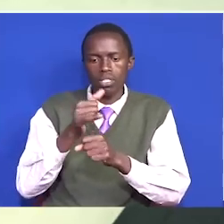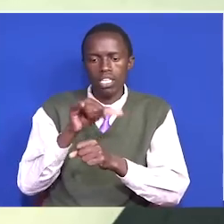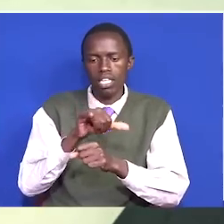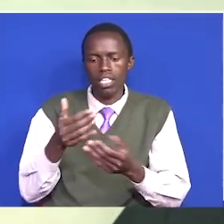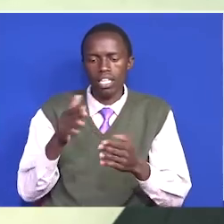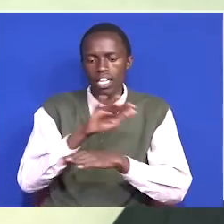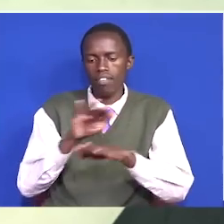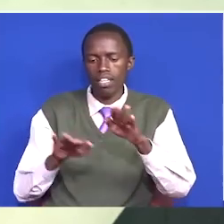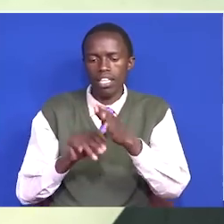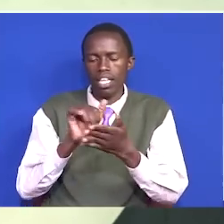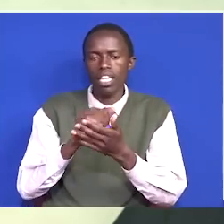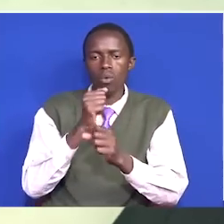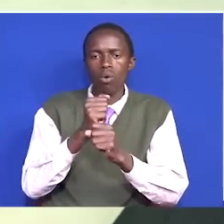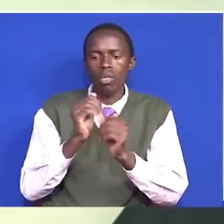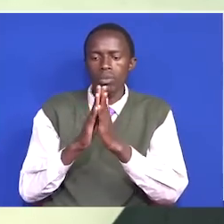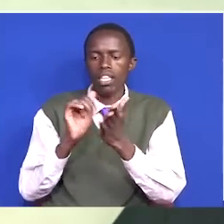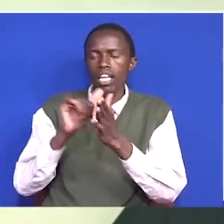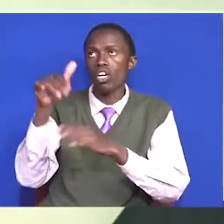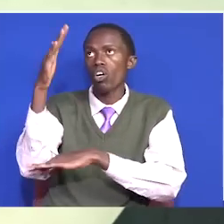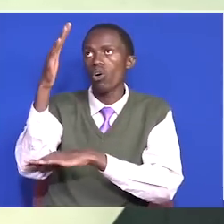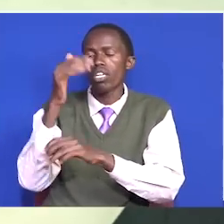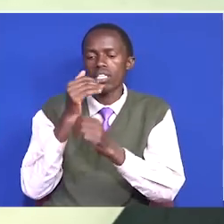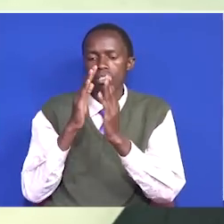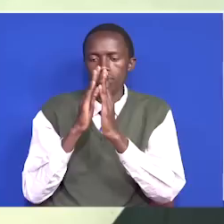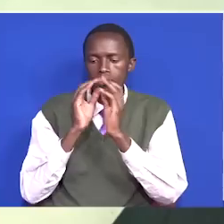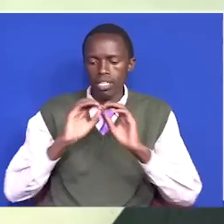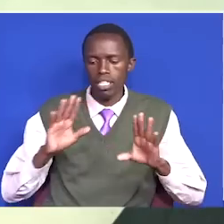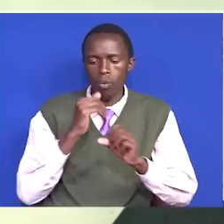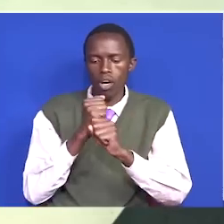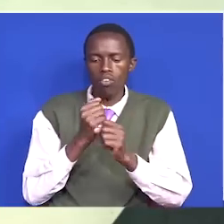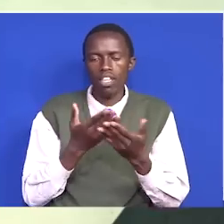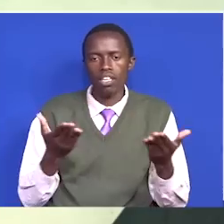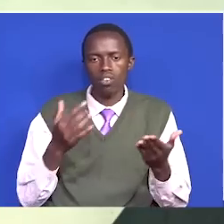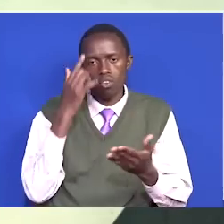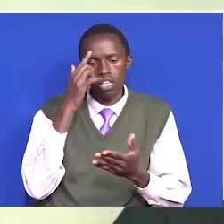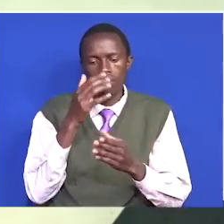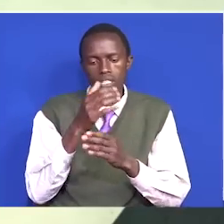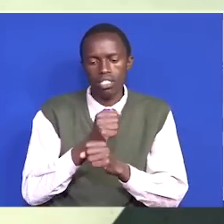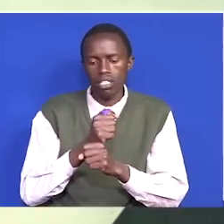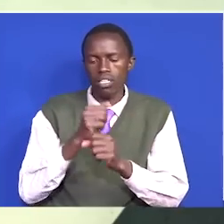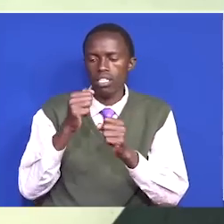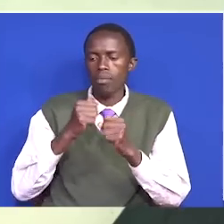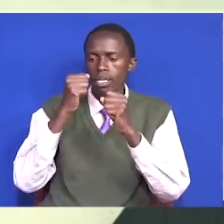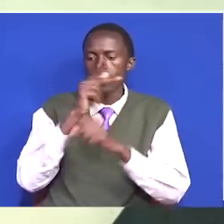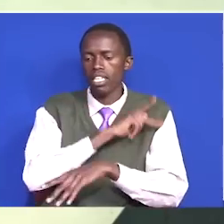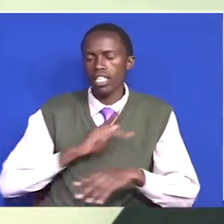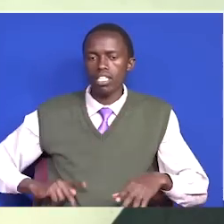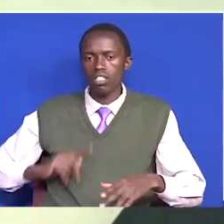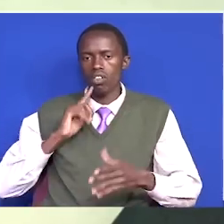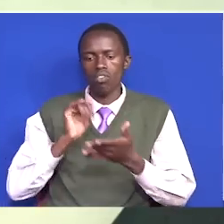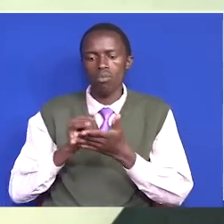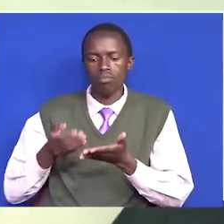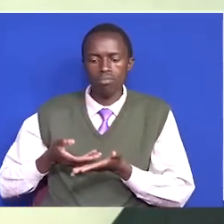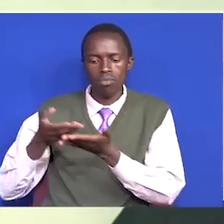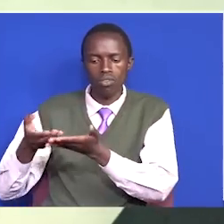and everything that they do, we pray that, God, you will bless the works of their hands. Lord God, even for them that are trusting in you, mighty King, Lord God, for